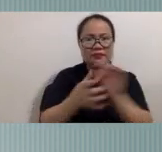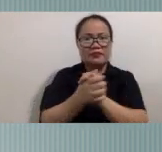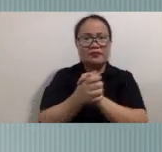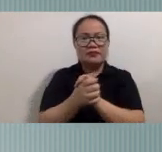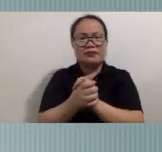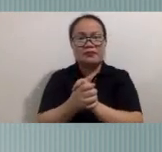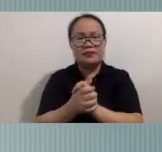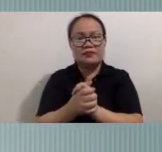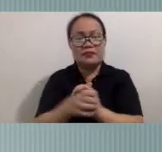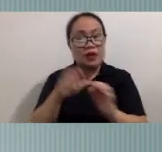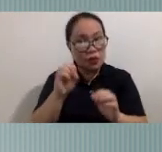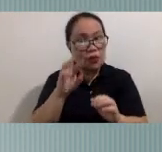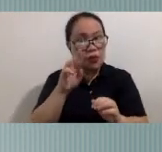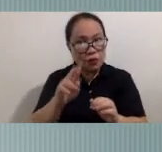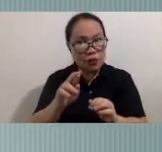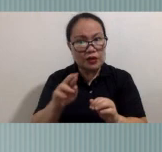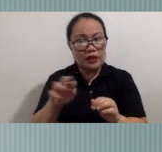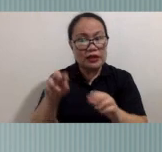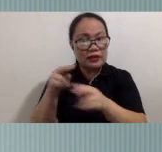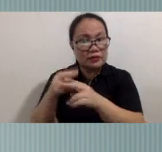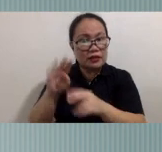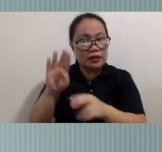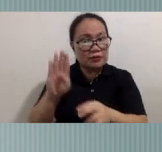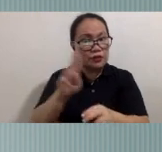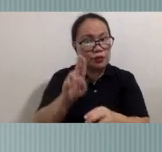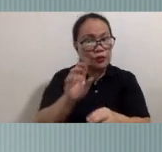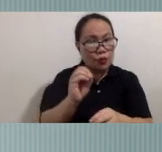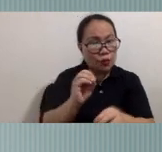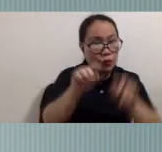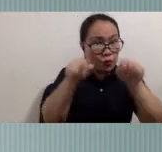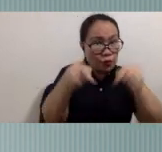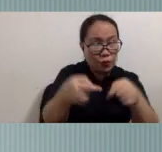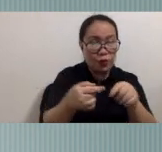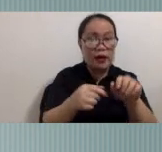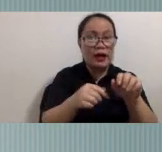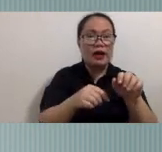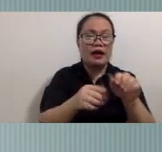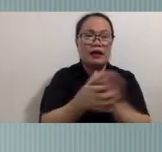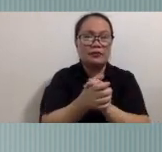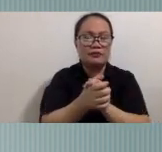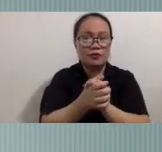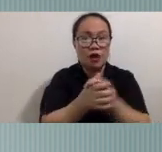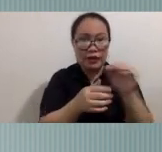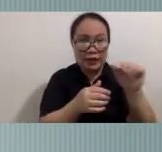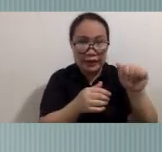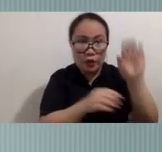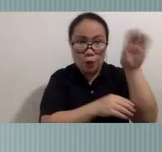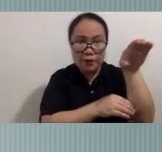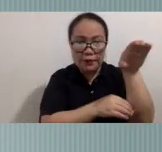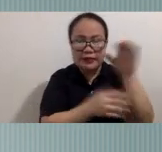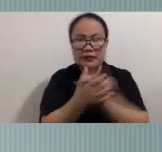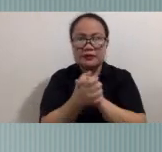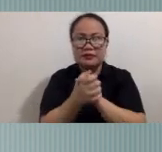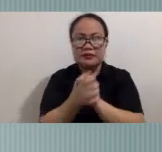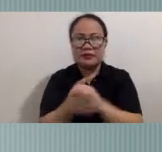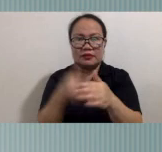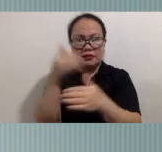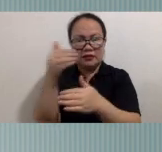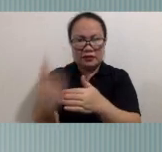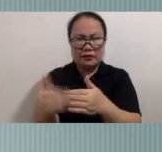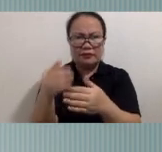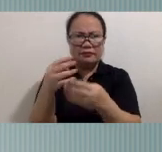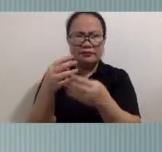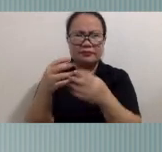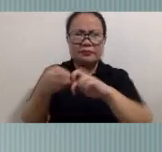O minus A, or pwede rin namang complement. Alright? Now, let's proceed to